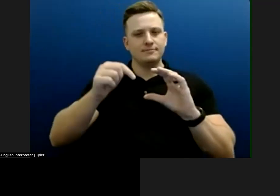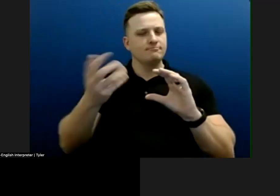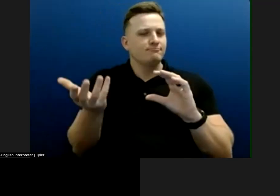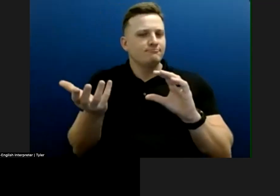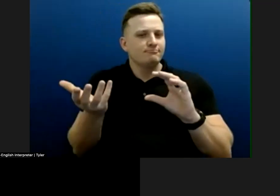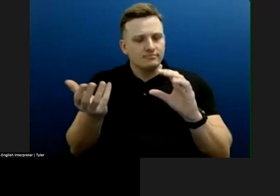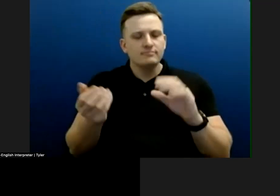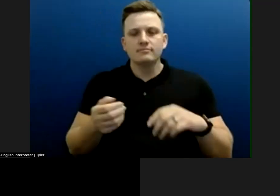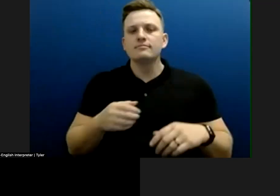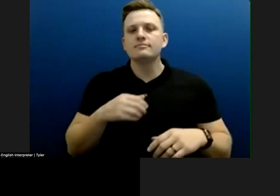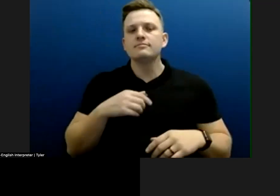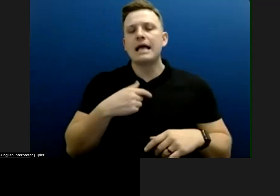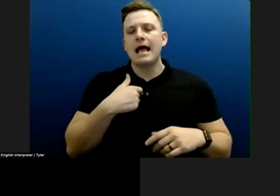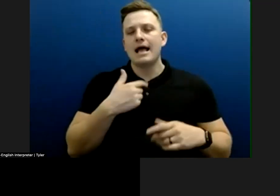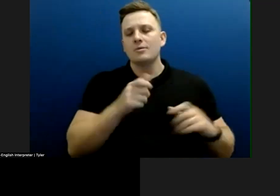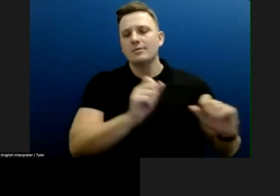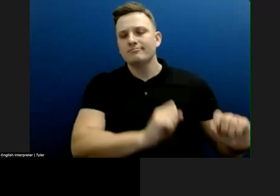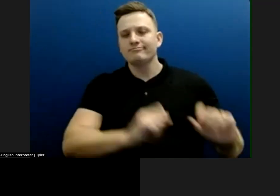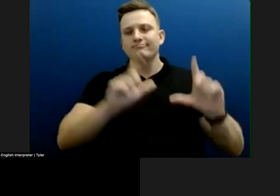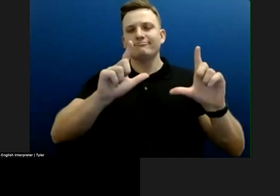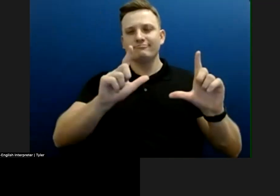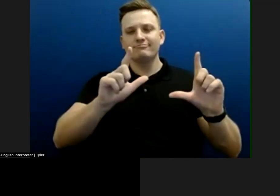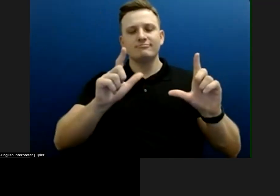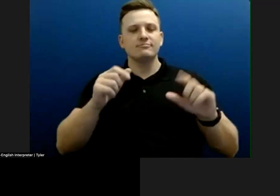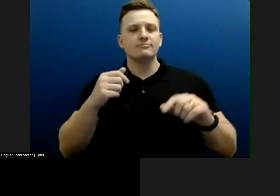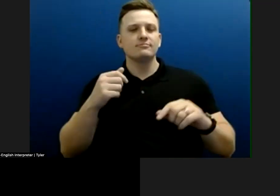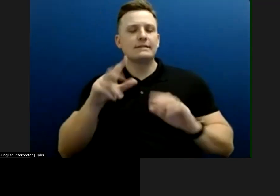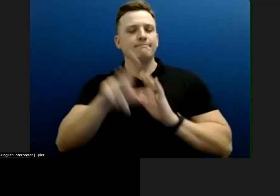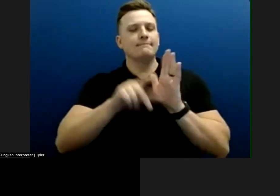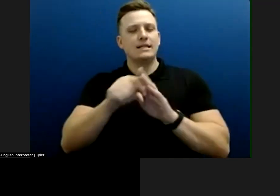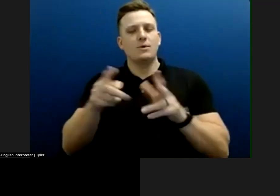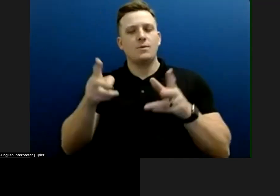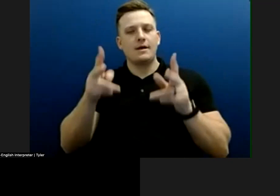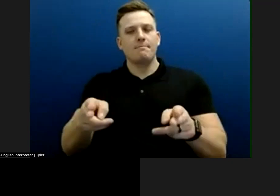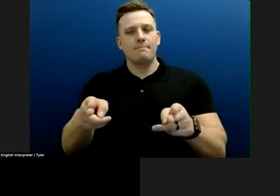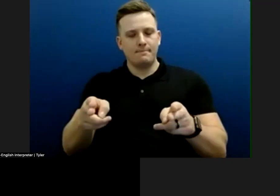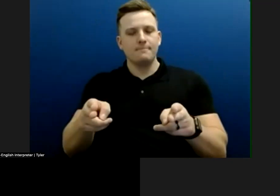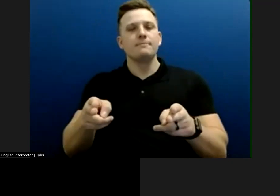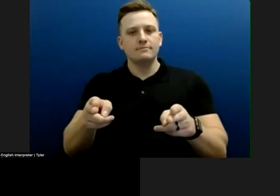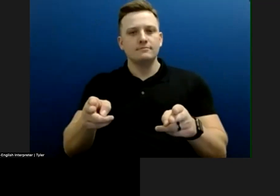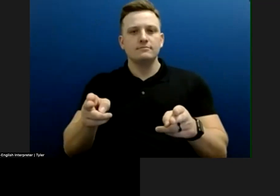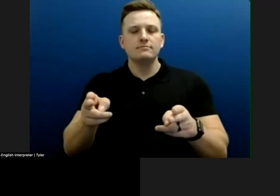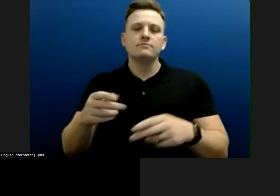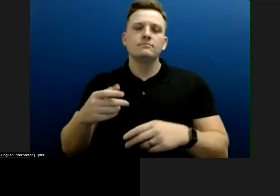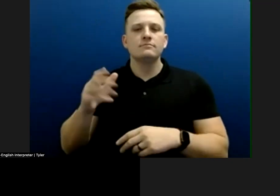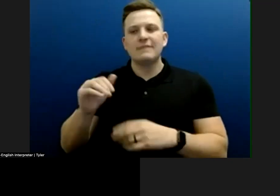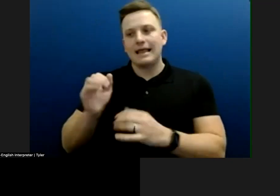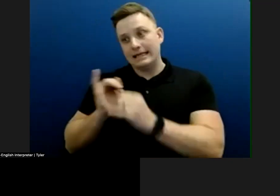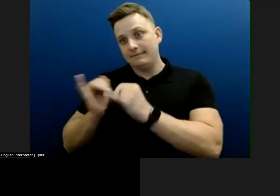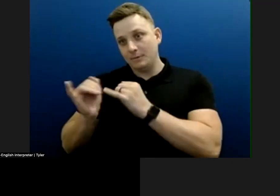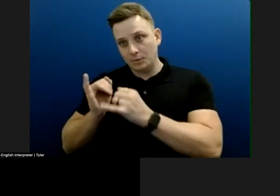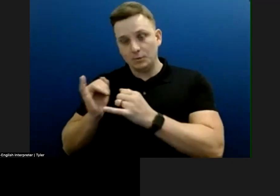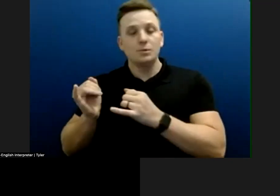going to show a clip of one of the interviews, and I'm